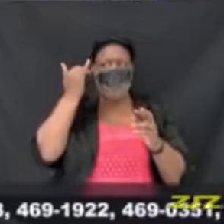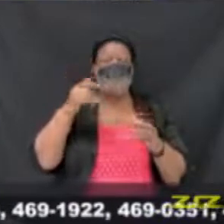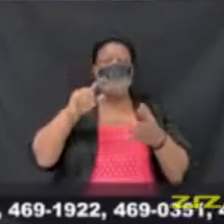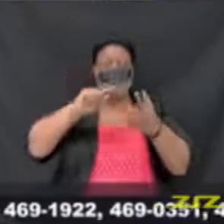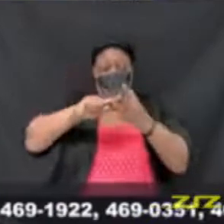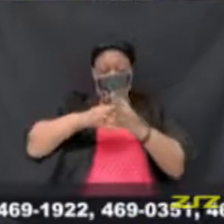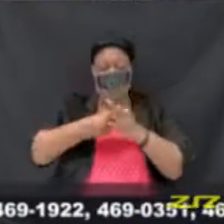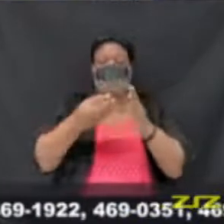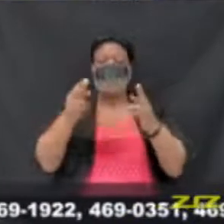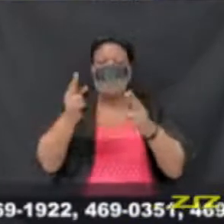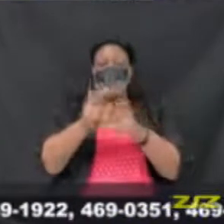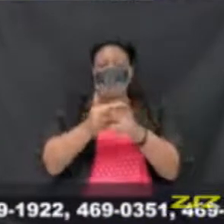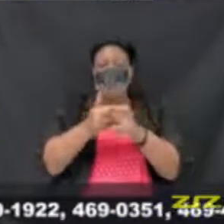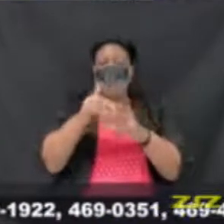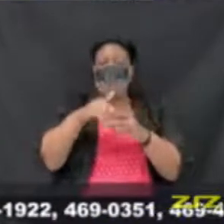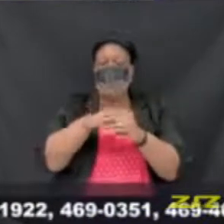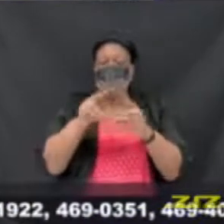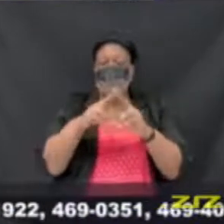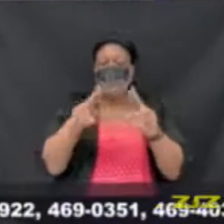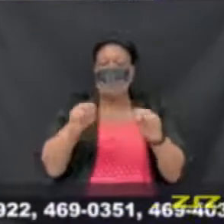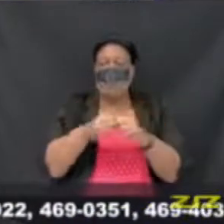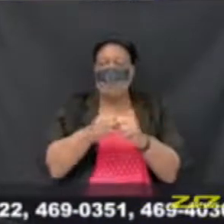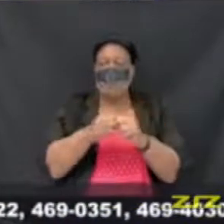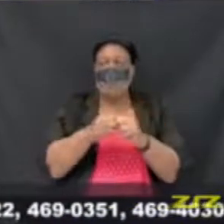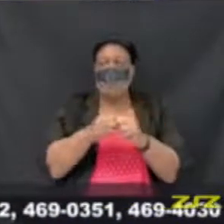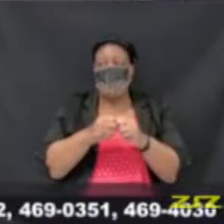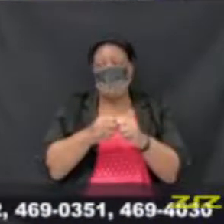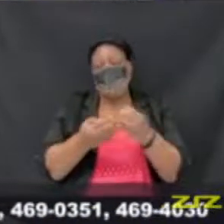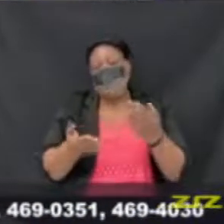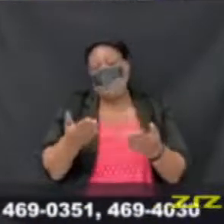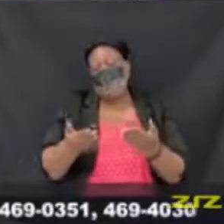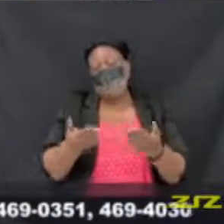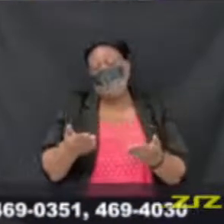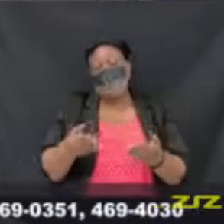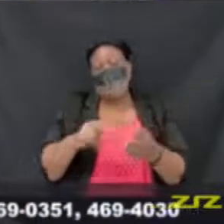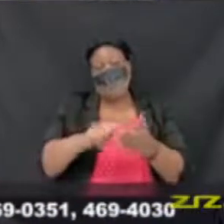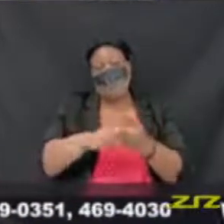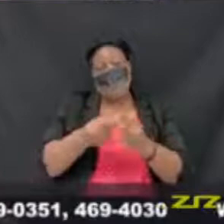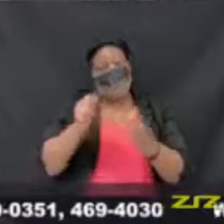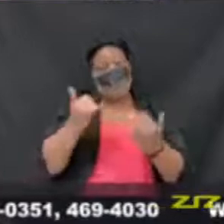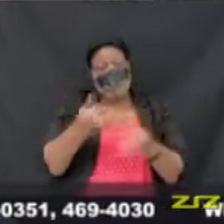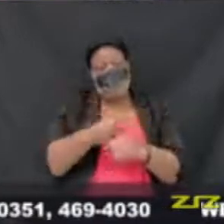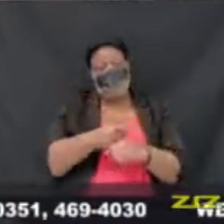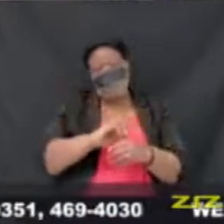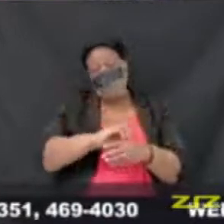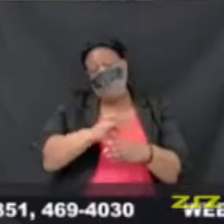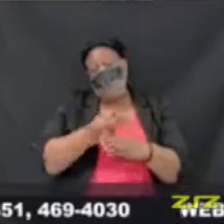they'll be starting. They started probably today or from tomorrow.